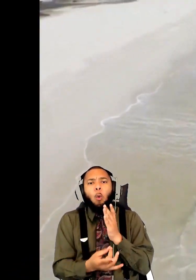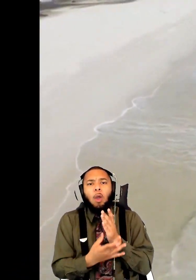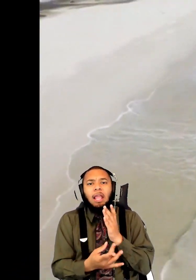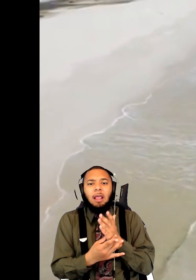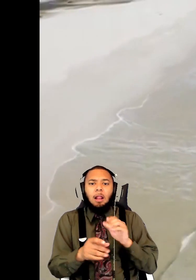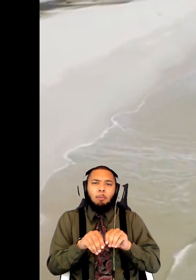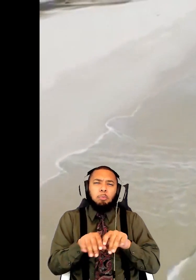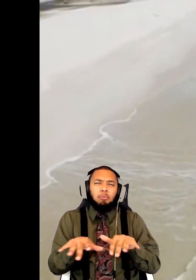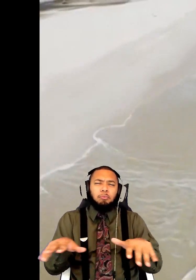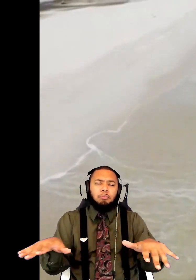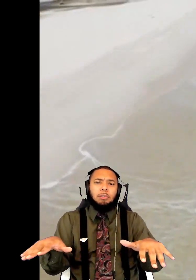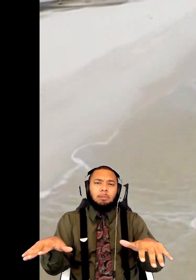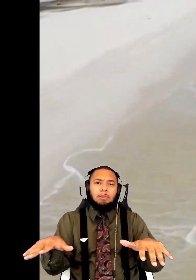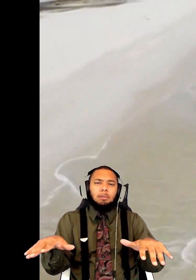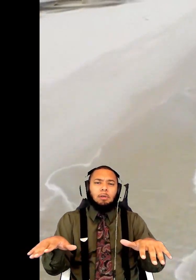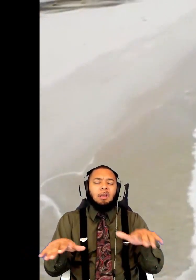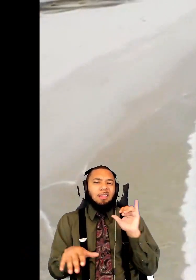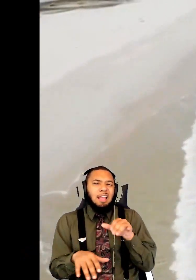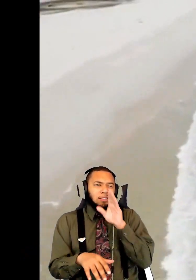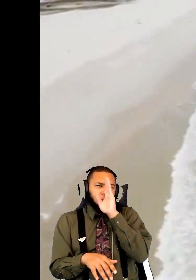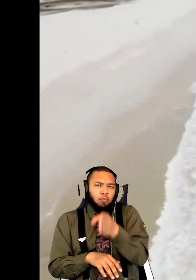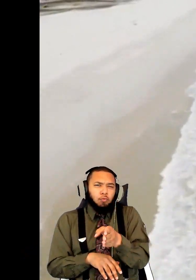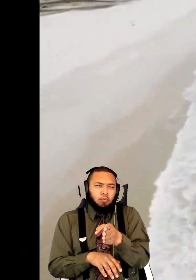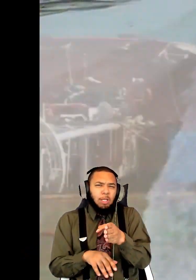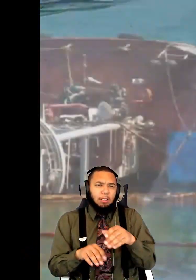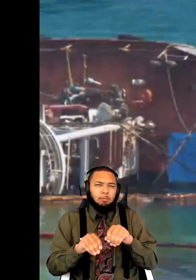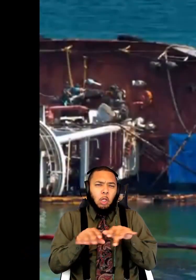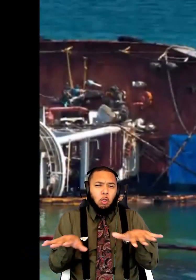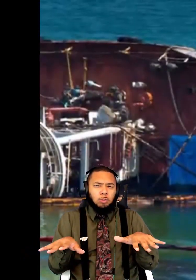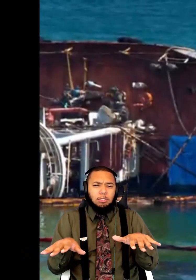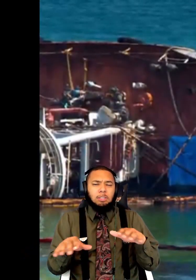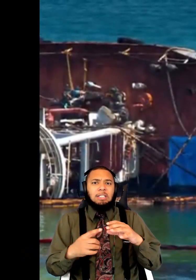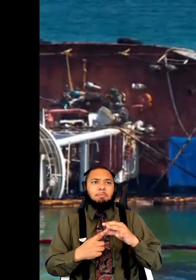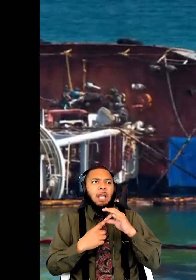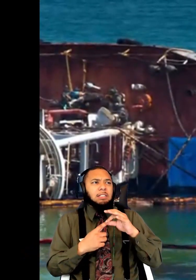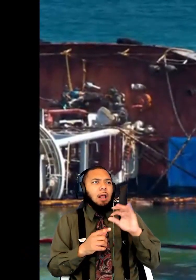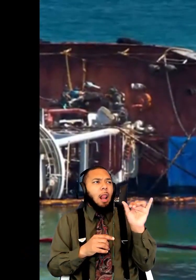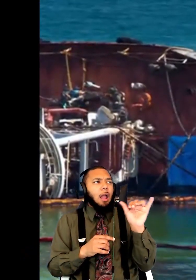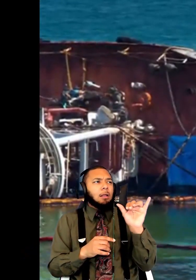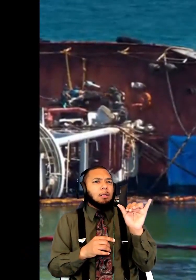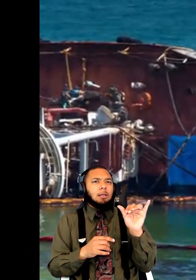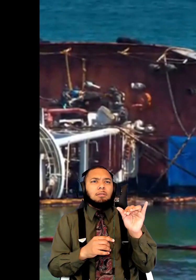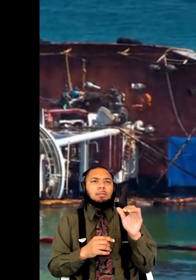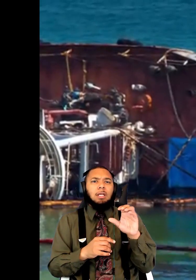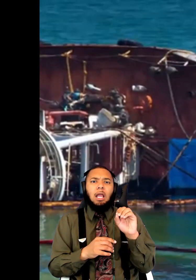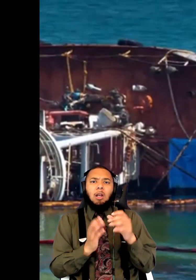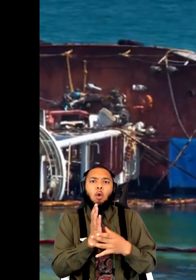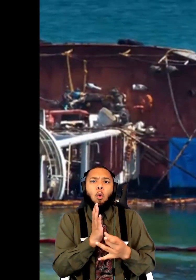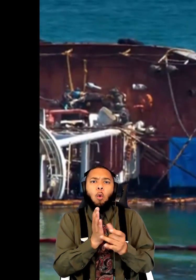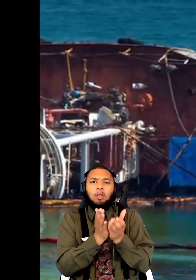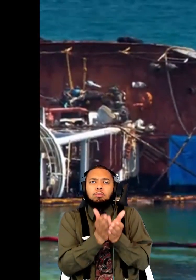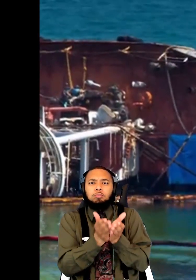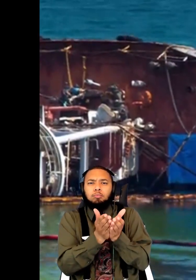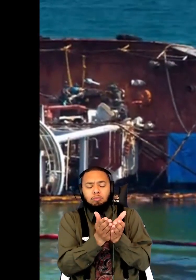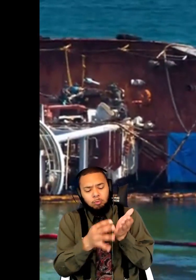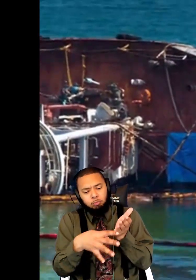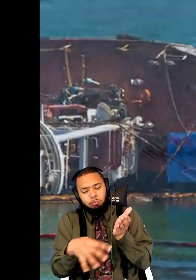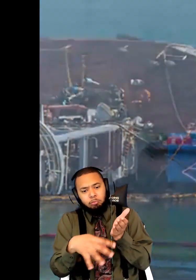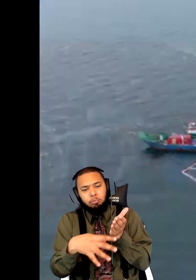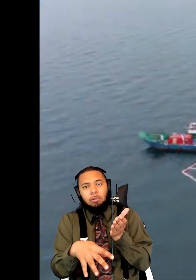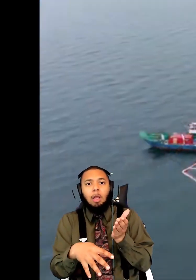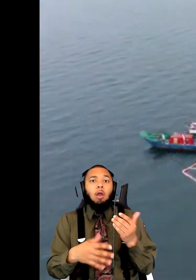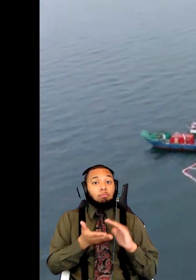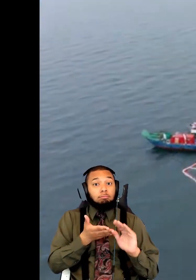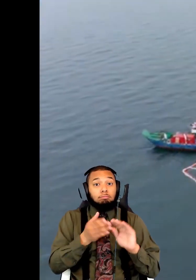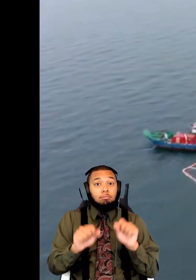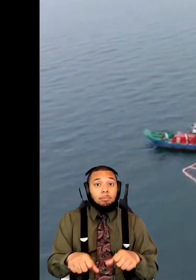water. And that's usually kind of like a direct form of pollution, especially if we have like a leaking, like an oil tanker that's leaking in the ocean. We can clean